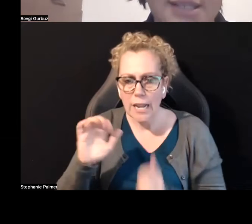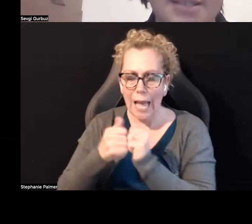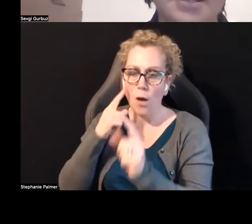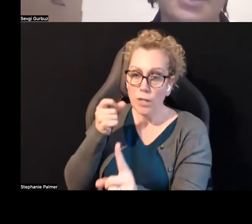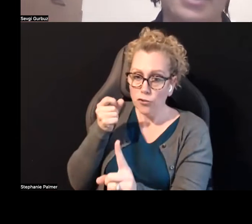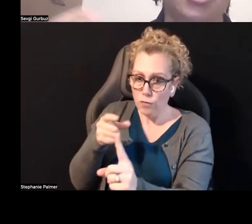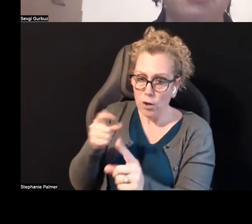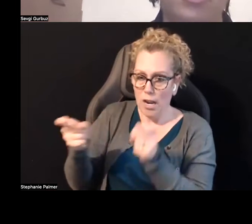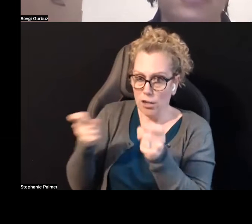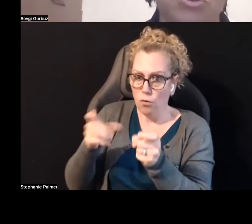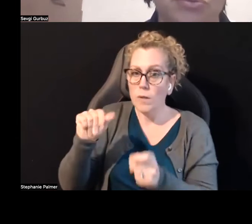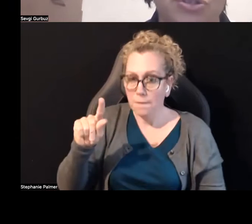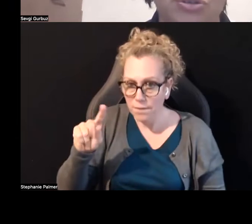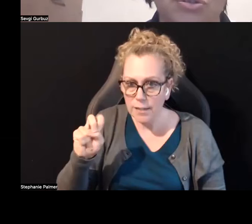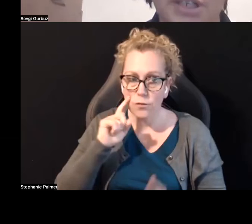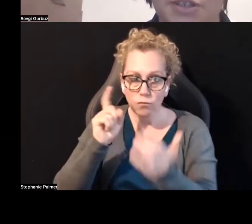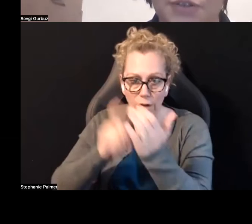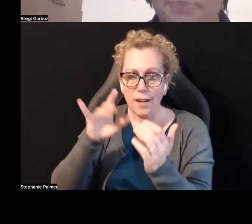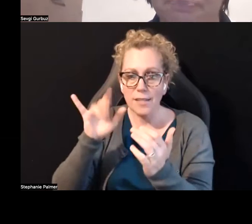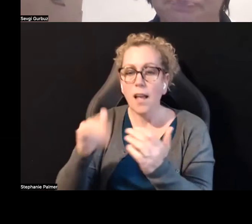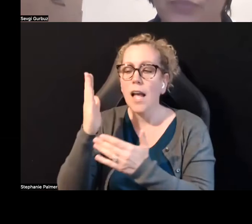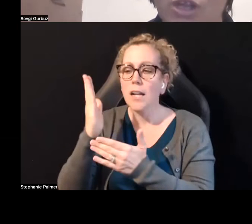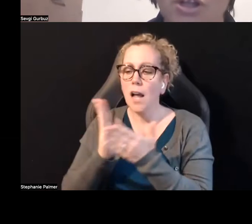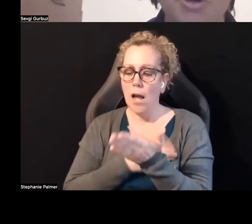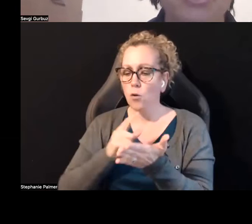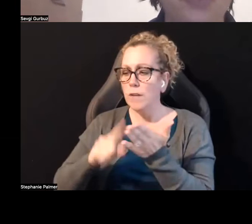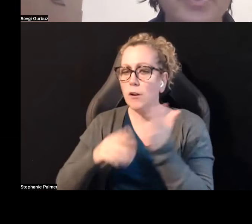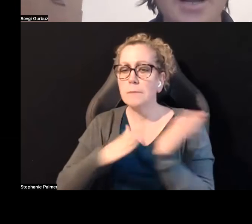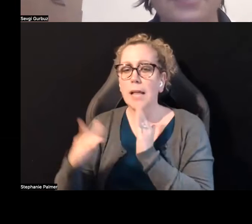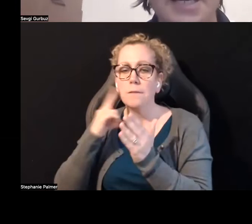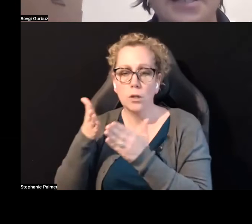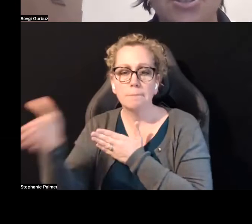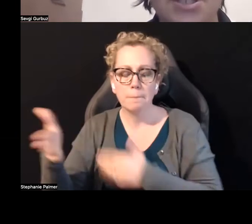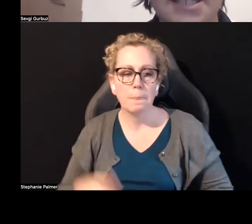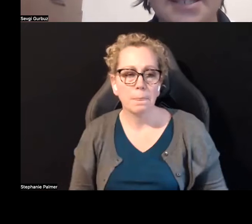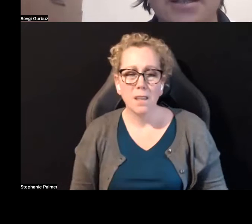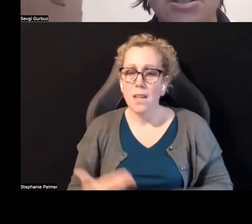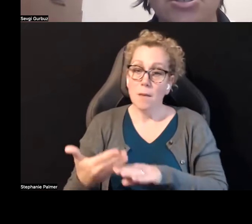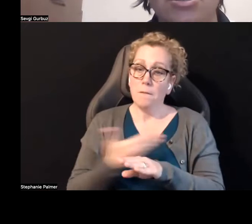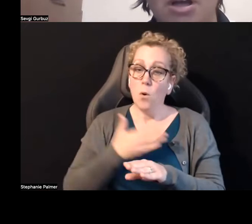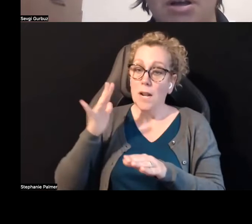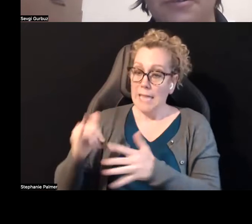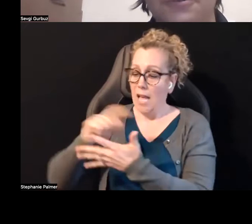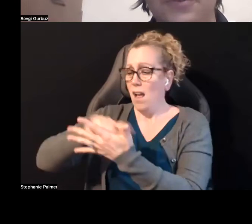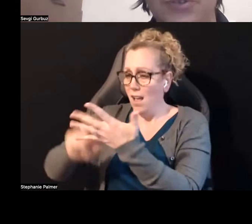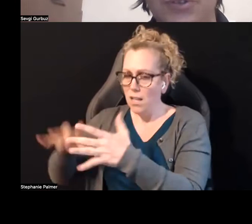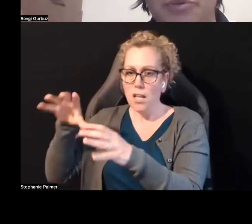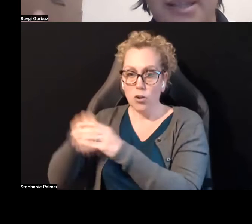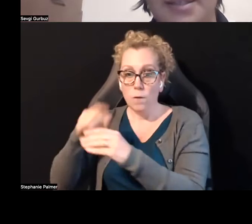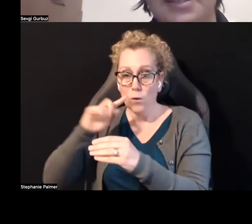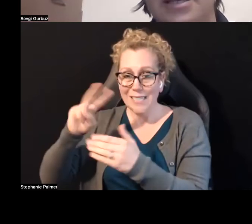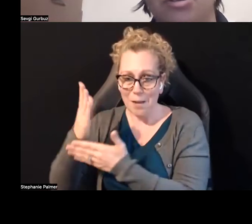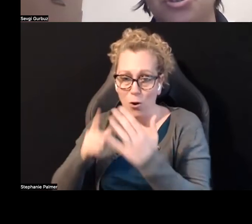controlling devices and some of our future research directions. Before we kind of get into the details of